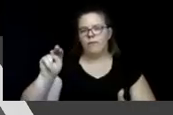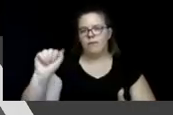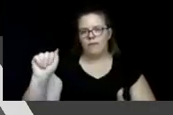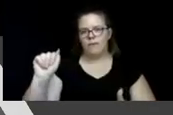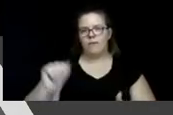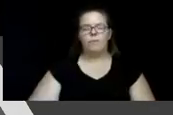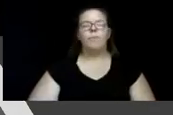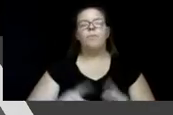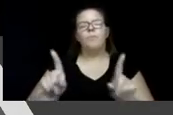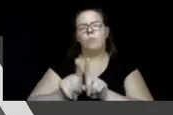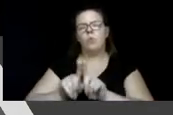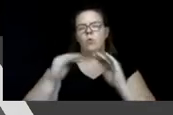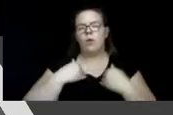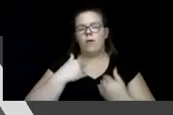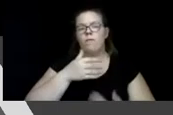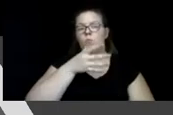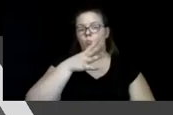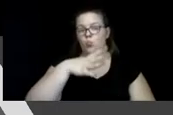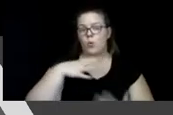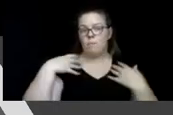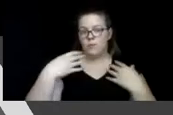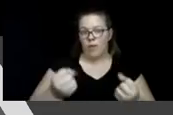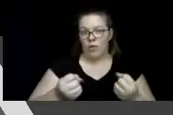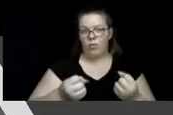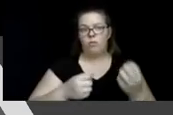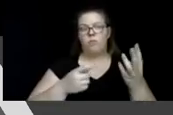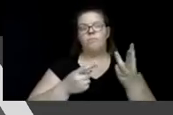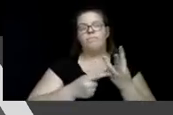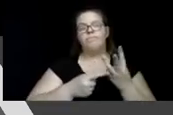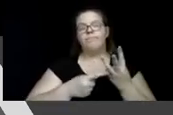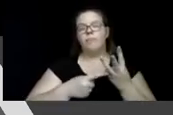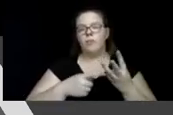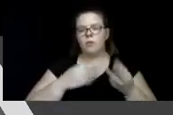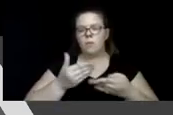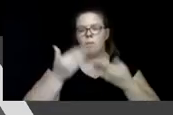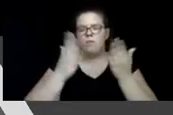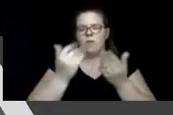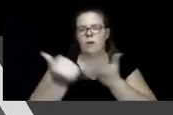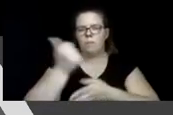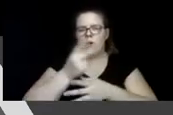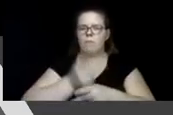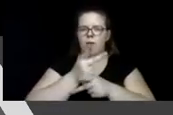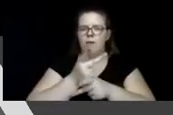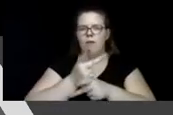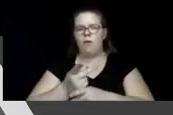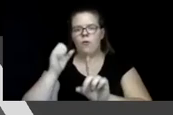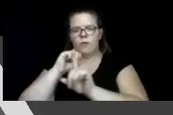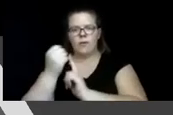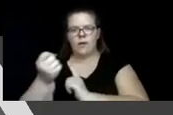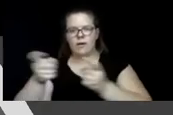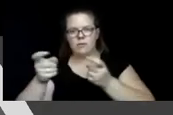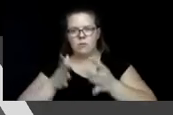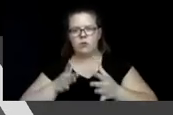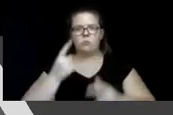We also have women's health. Women's health provides primary care and case management to the